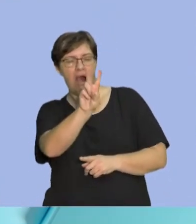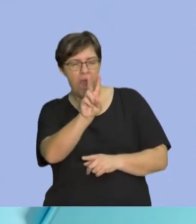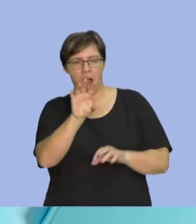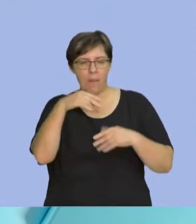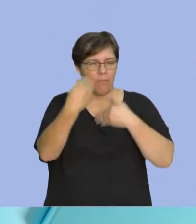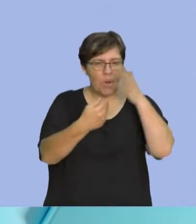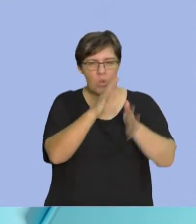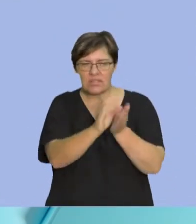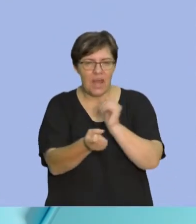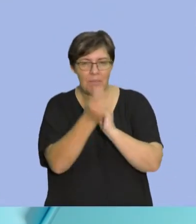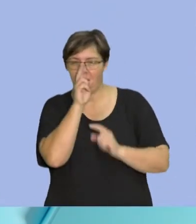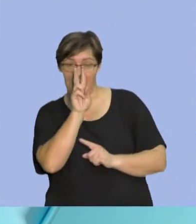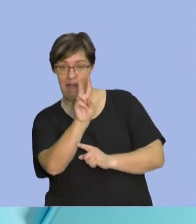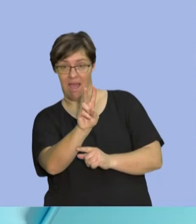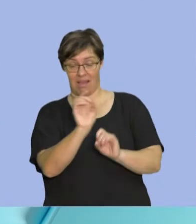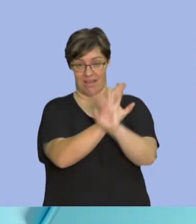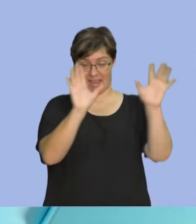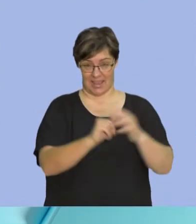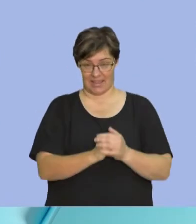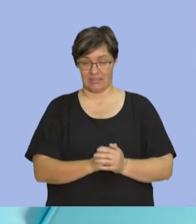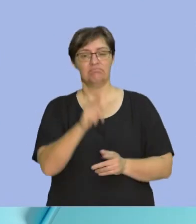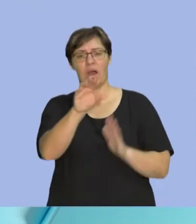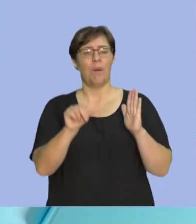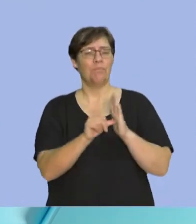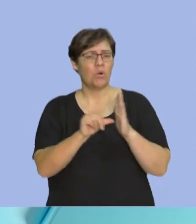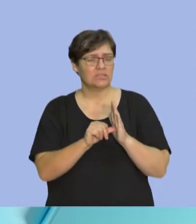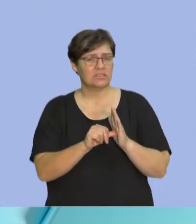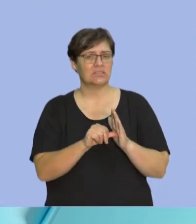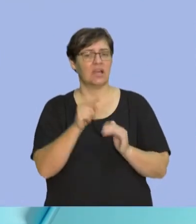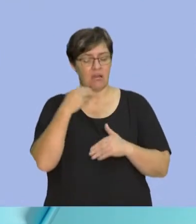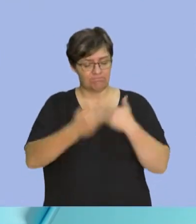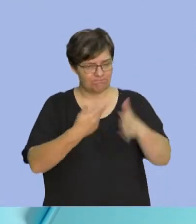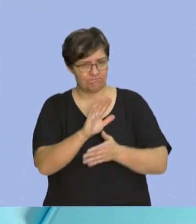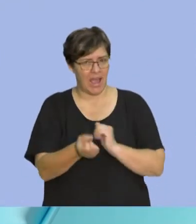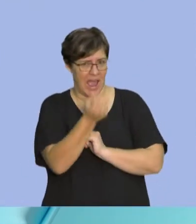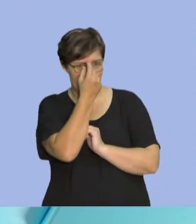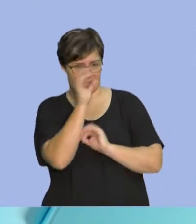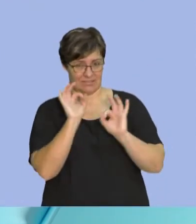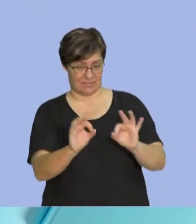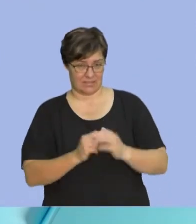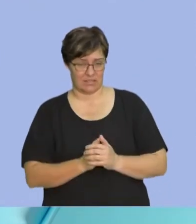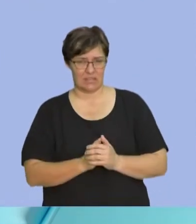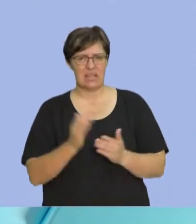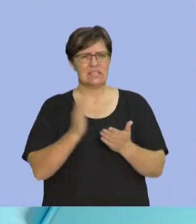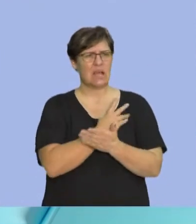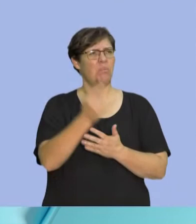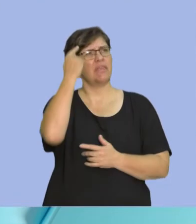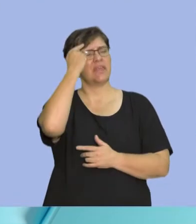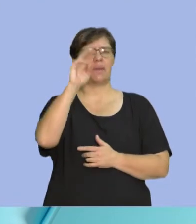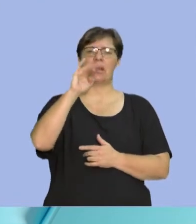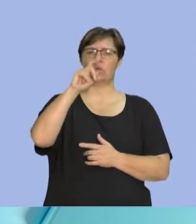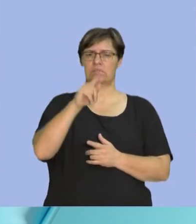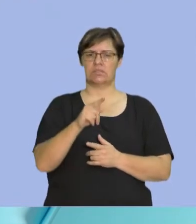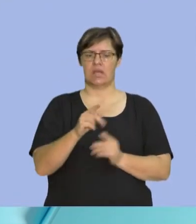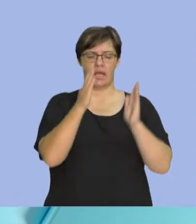the process of how this occurs. I think it's important that we understand how this flows. Often we tend to think of mitosis